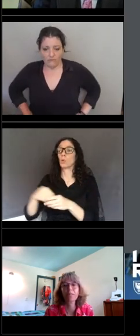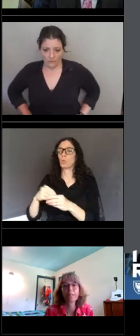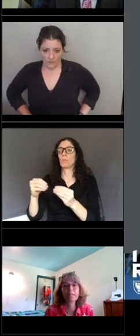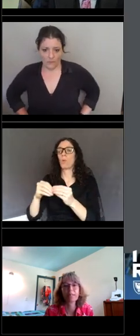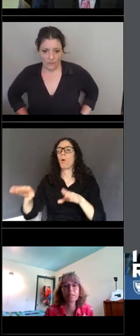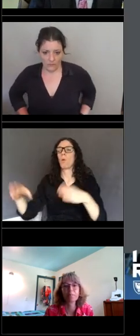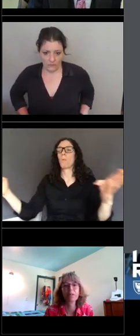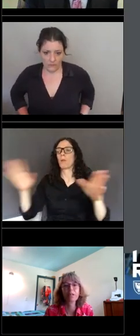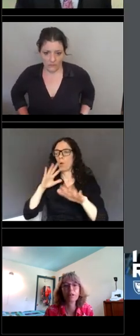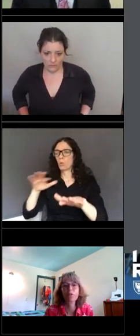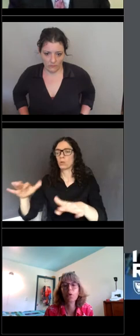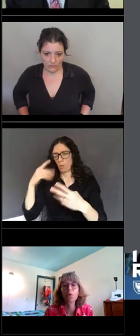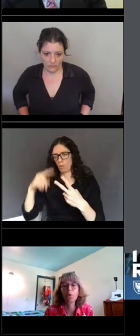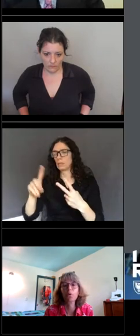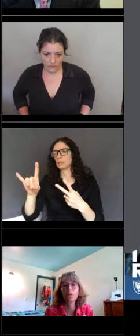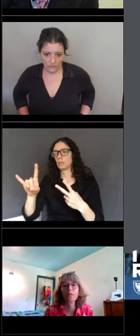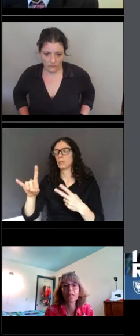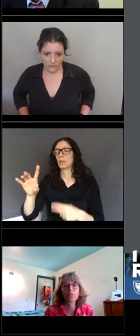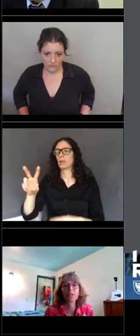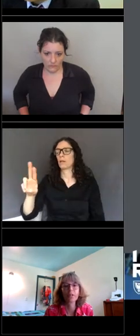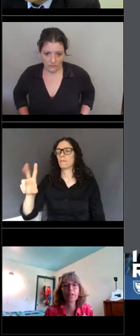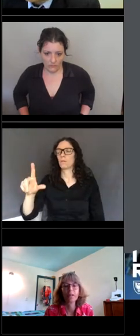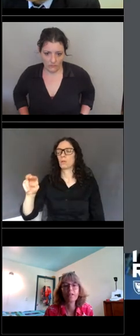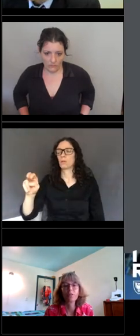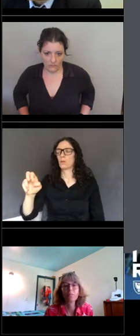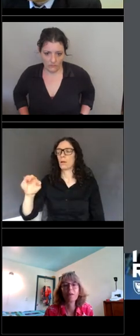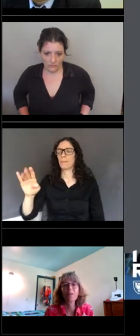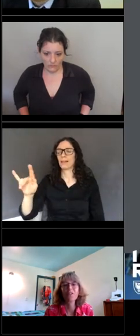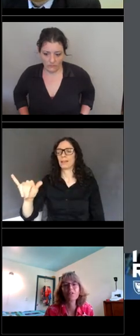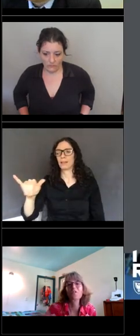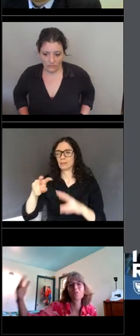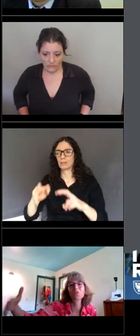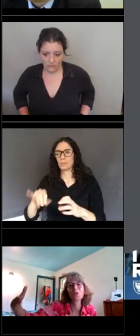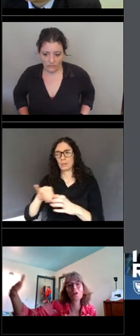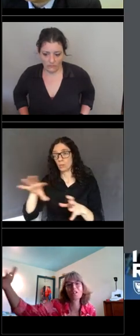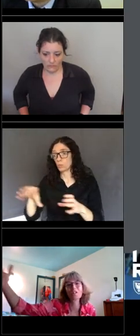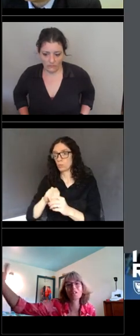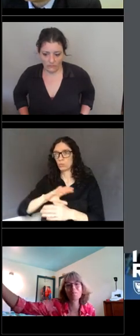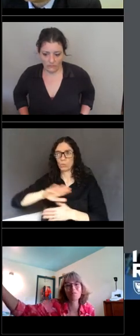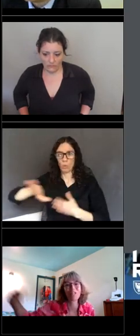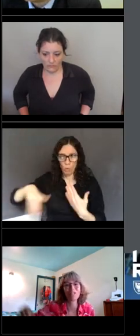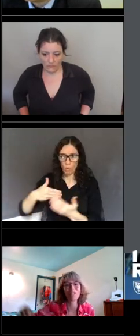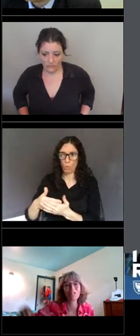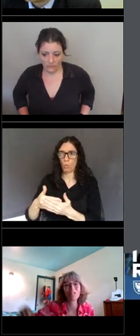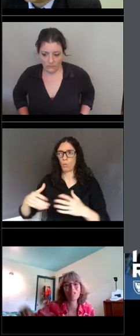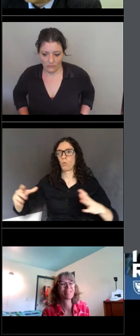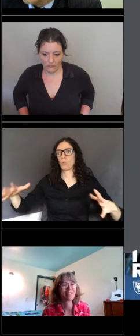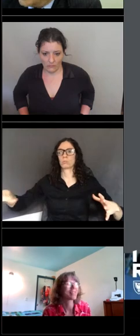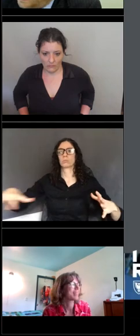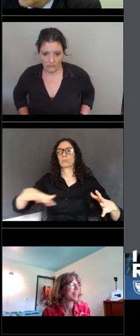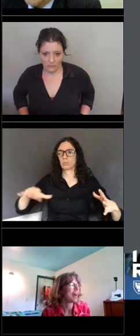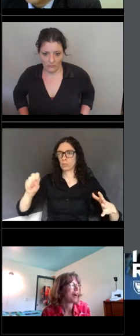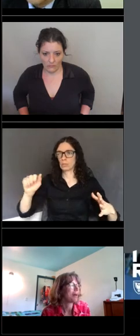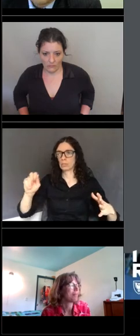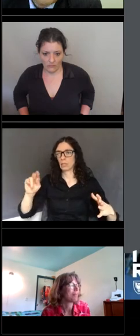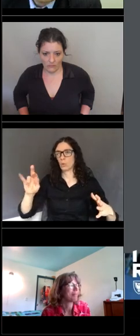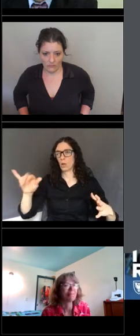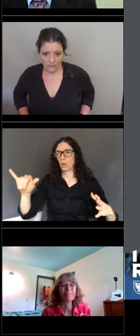a vulnerability assessment that includes the whole sanctuary. So maybe we're starting to move in that direction.